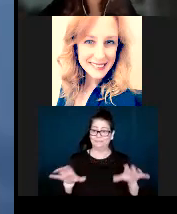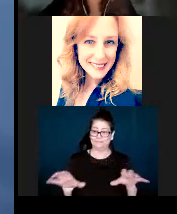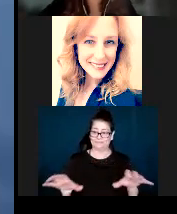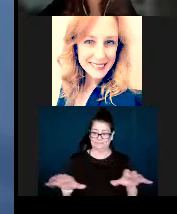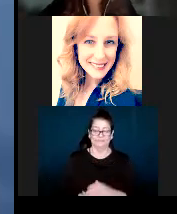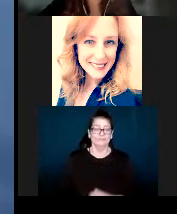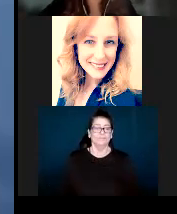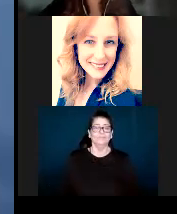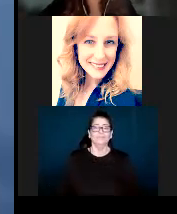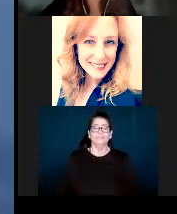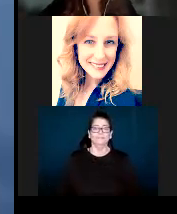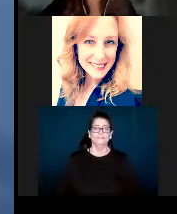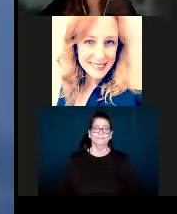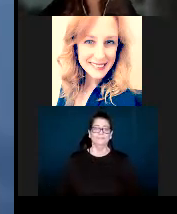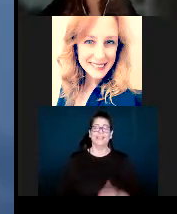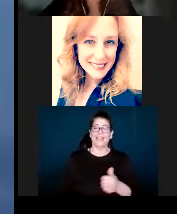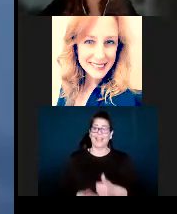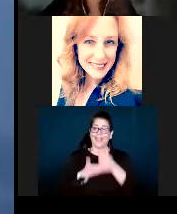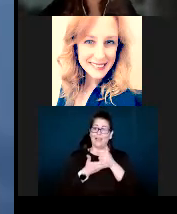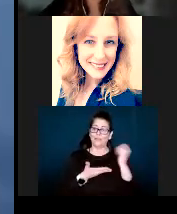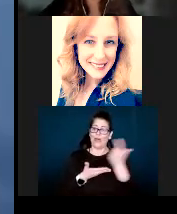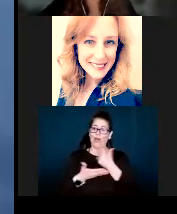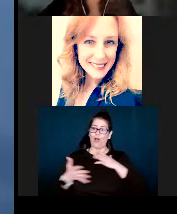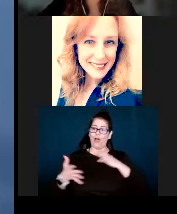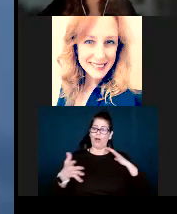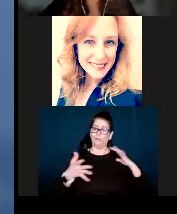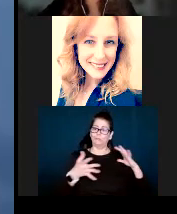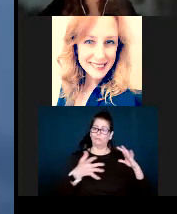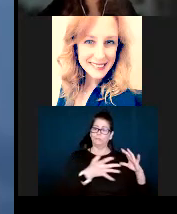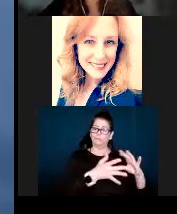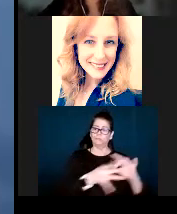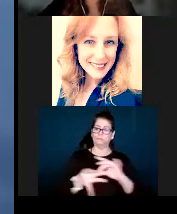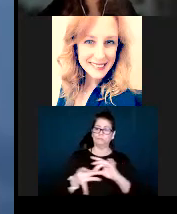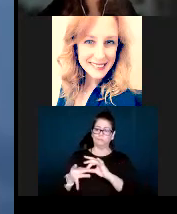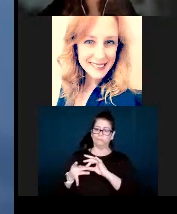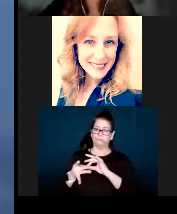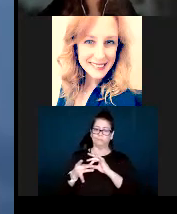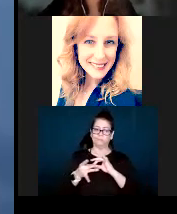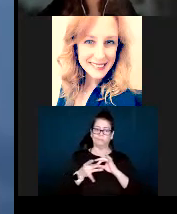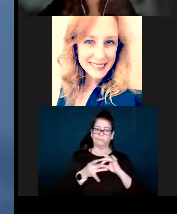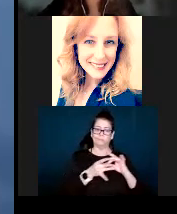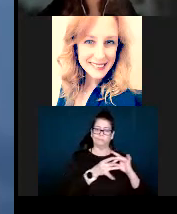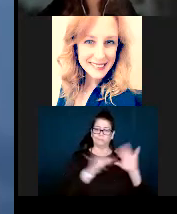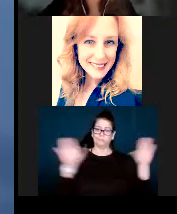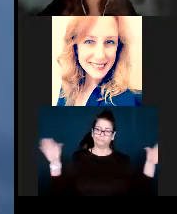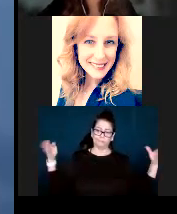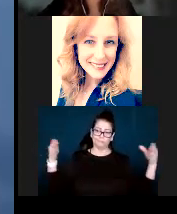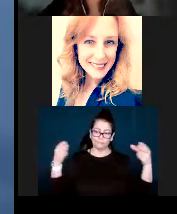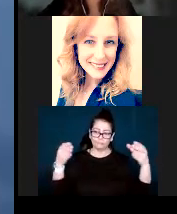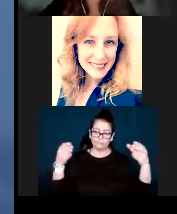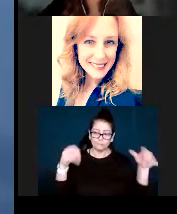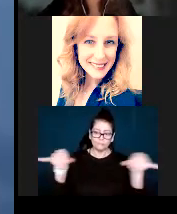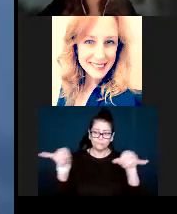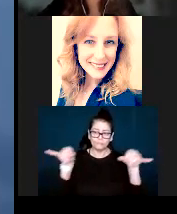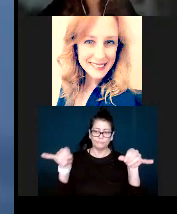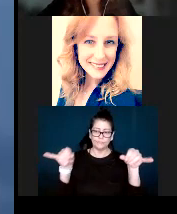So it kind of helps bring us all together and focus our attention on this topic. This topic and the